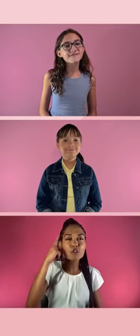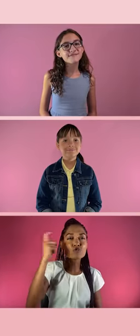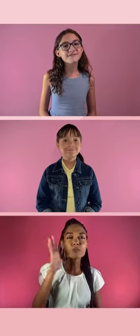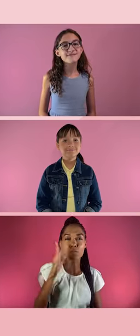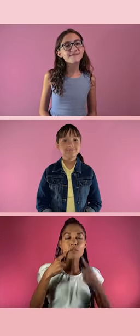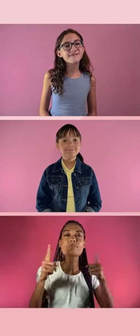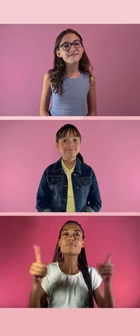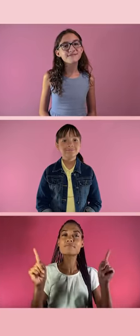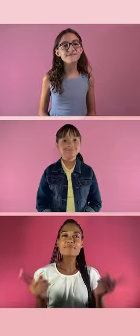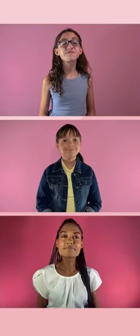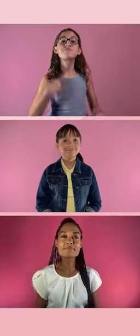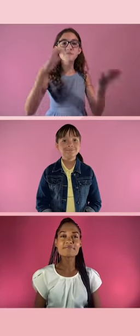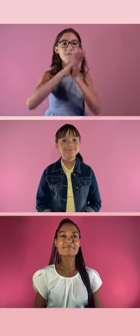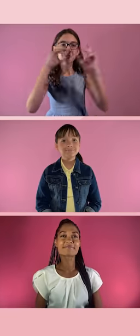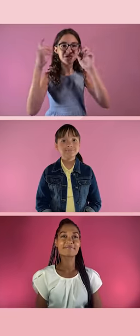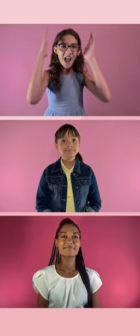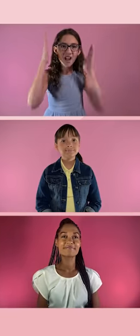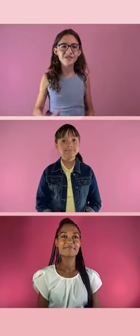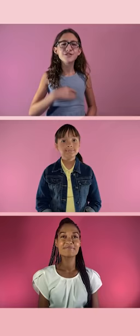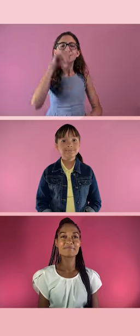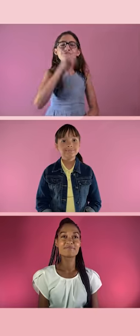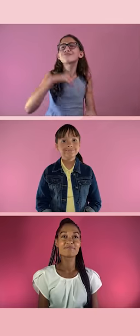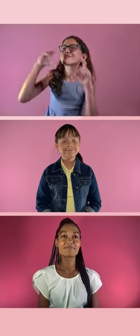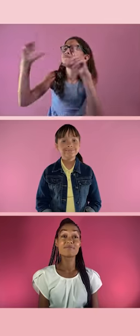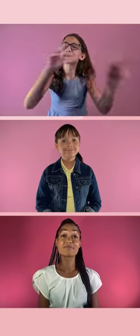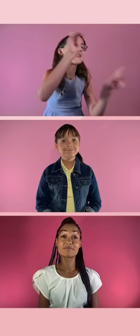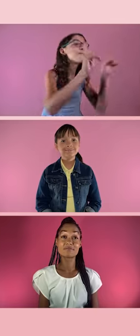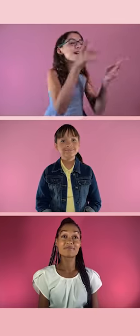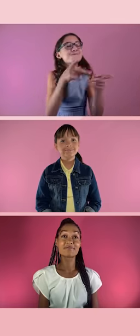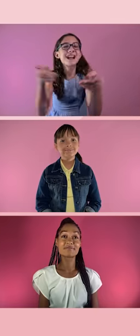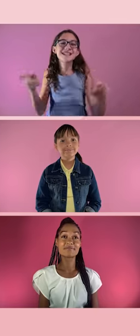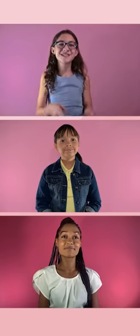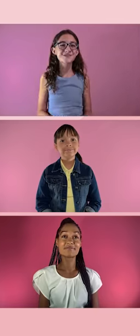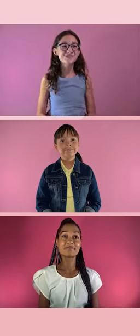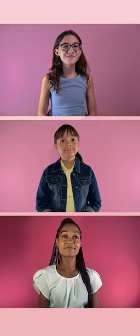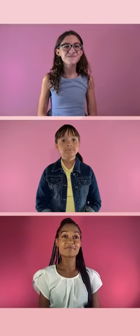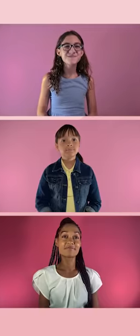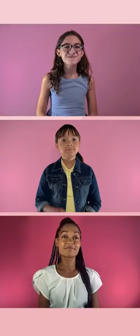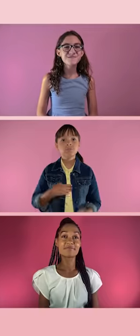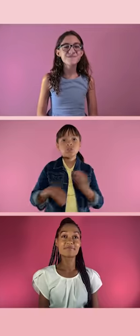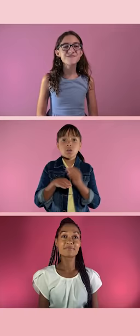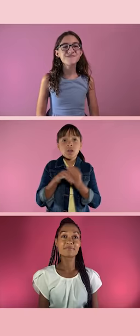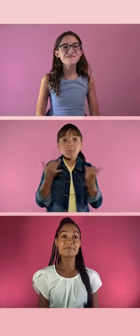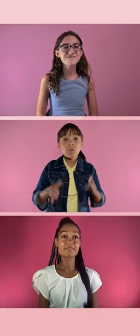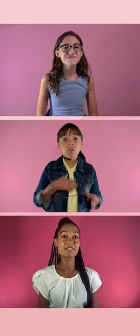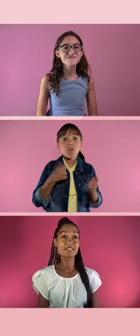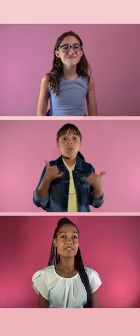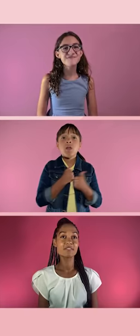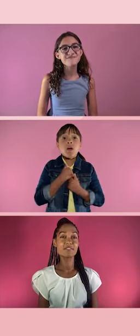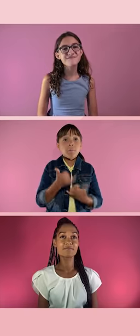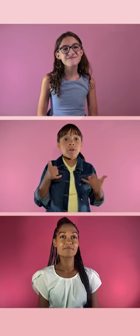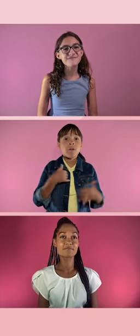tell me a dream that you're gonna make come true. I want to be a photographer. I love taking pictures of people and places. And I want to